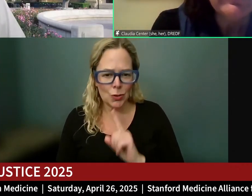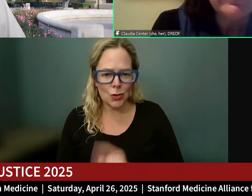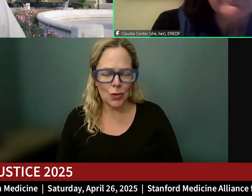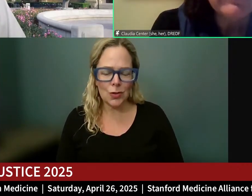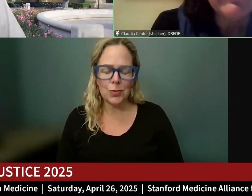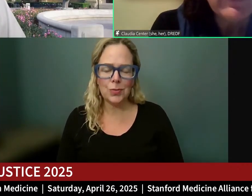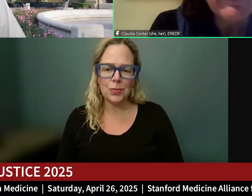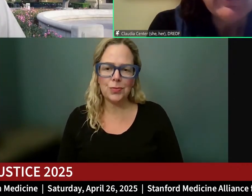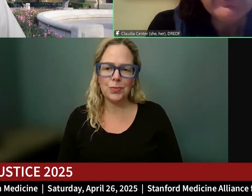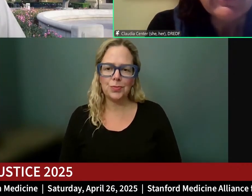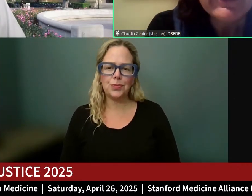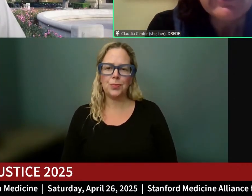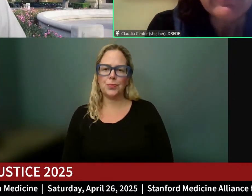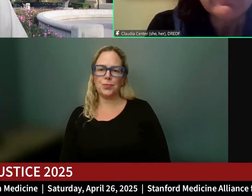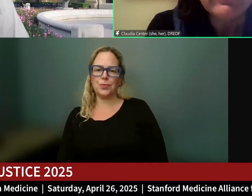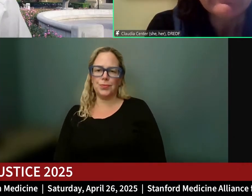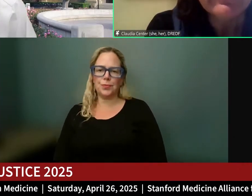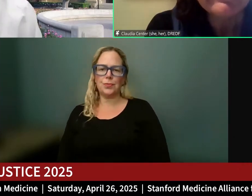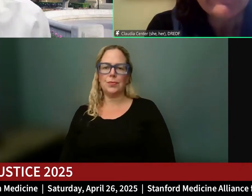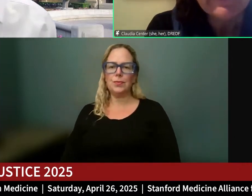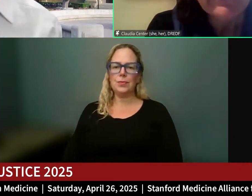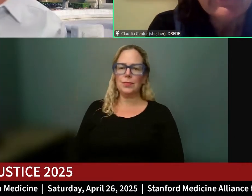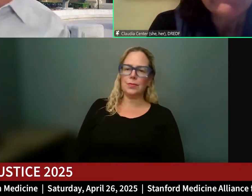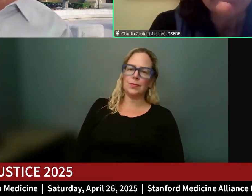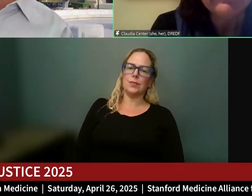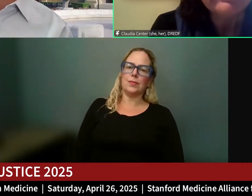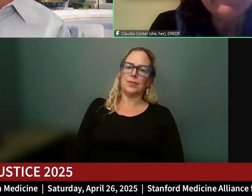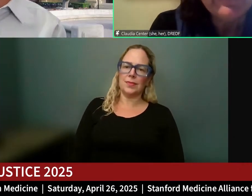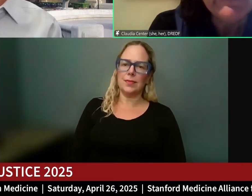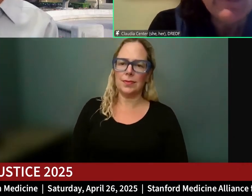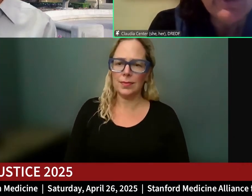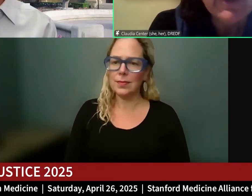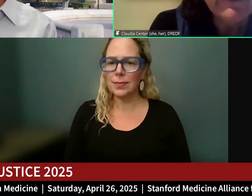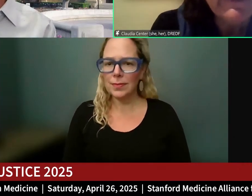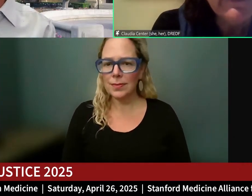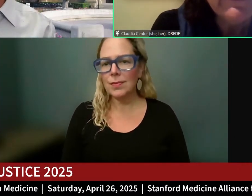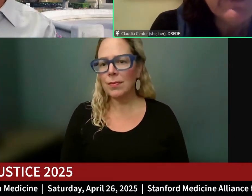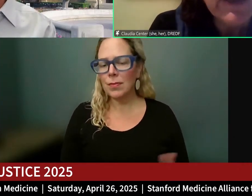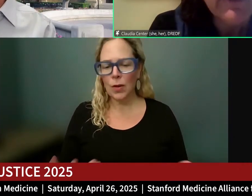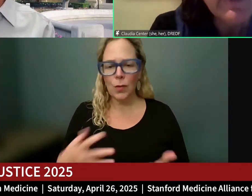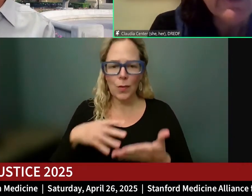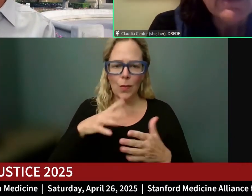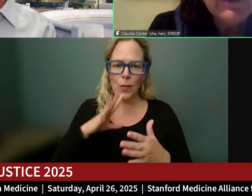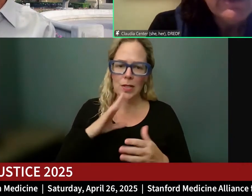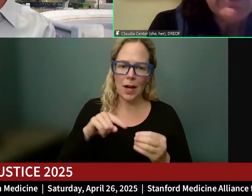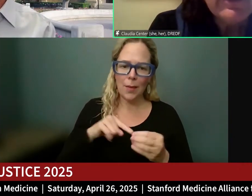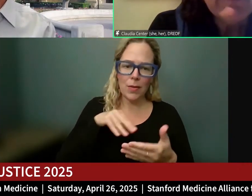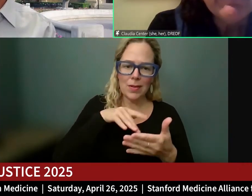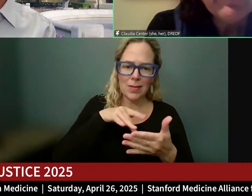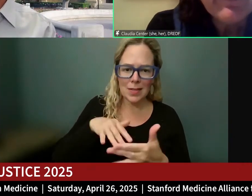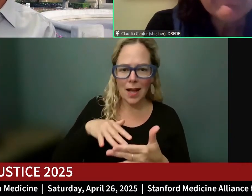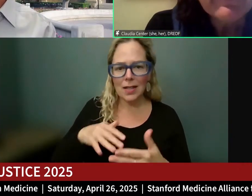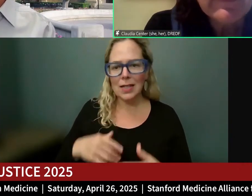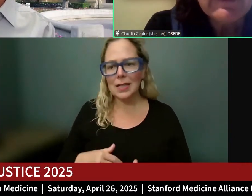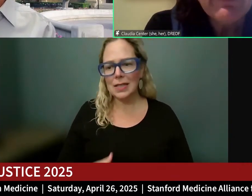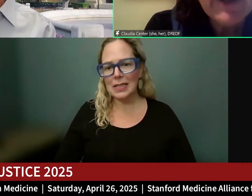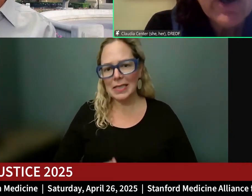talked about like the studies and the lived experiences around